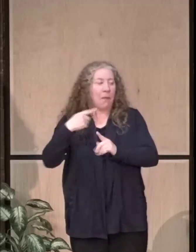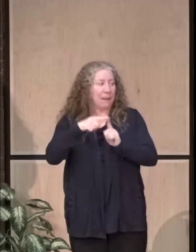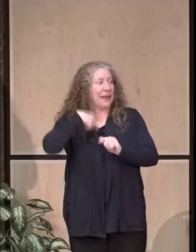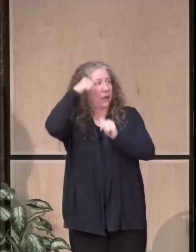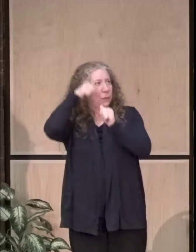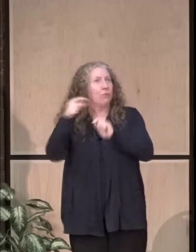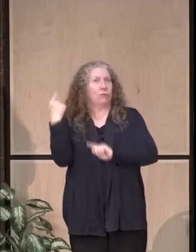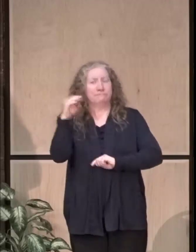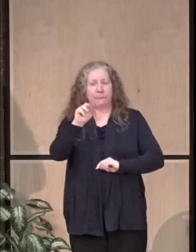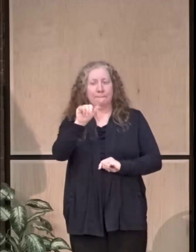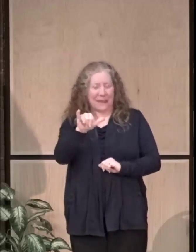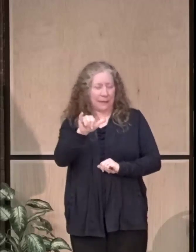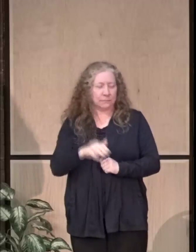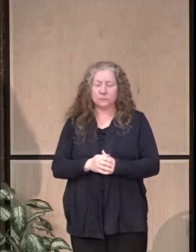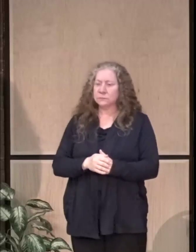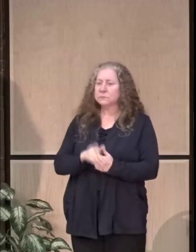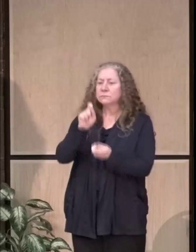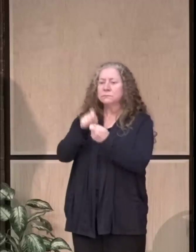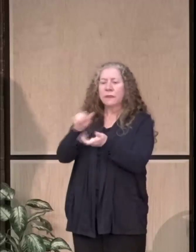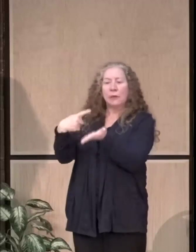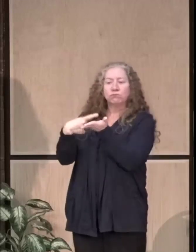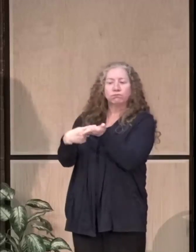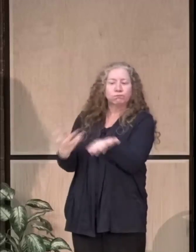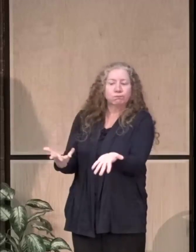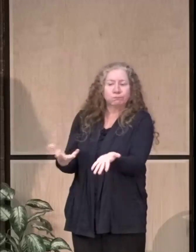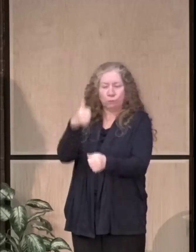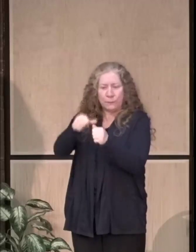May is what I can recall. What do you recall of the conversation?